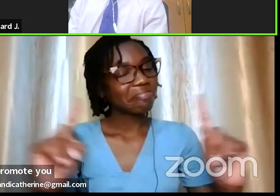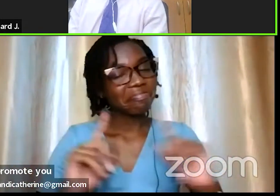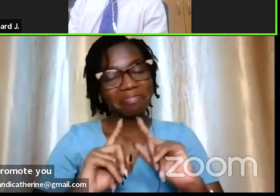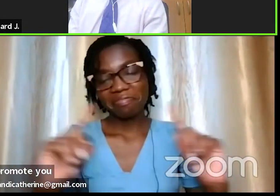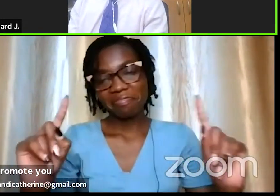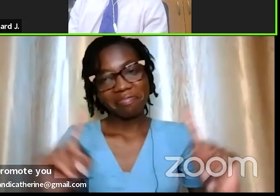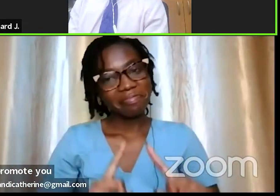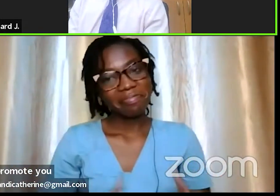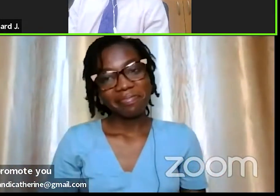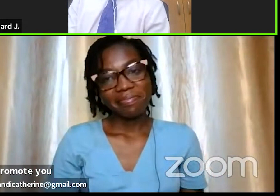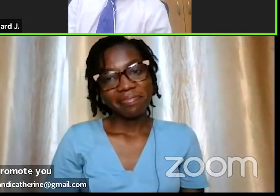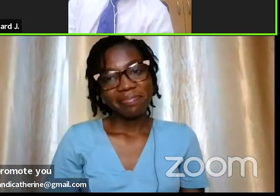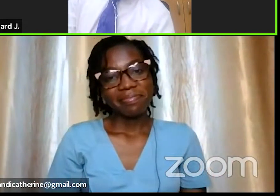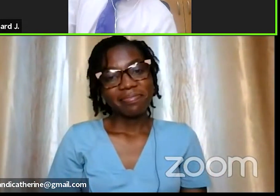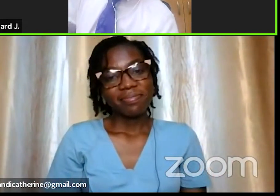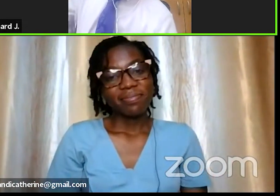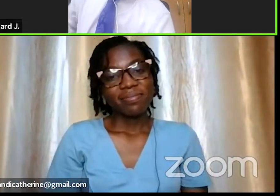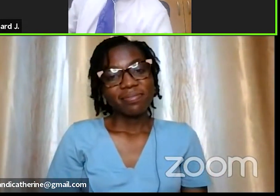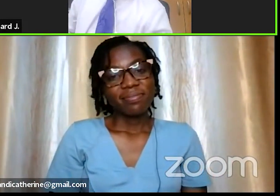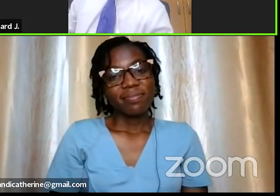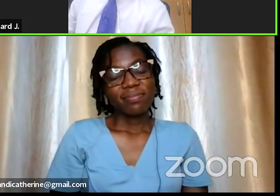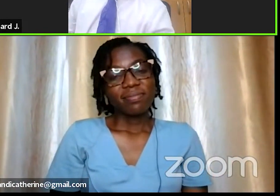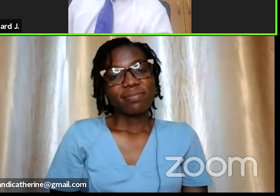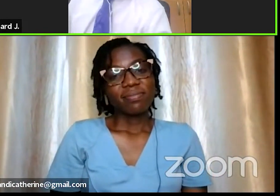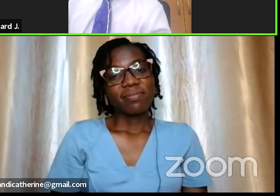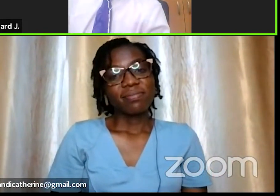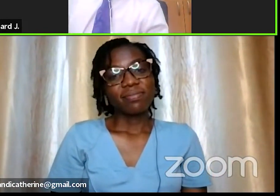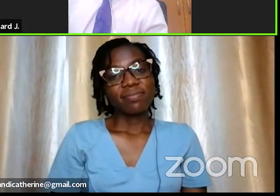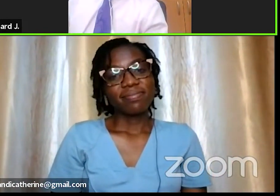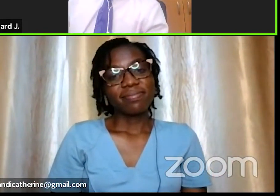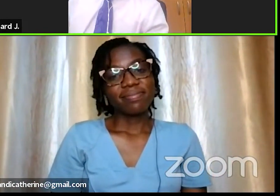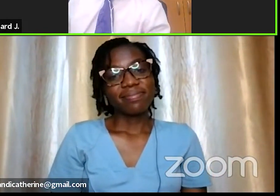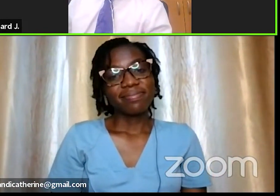Let me throw in something. Value,